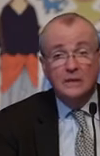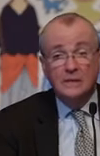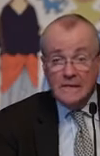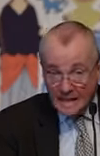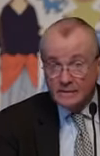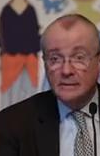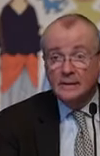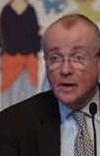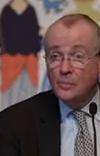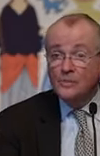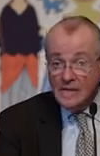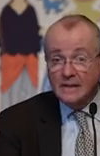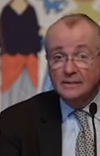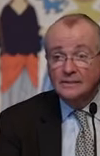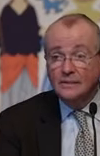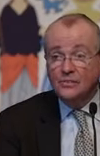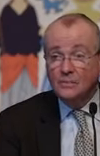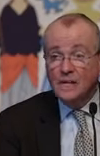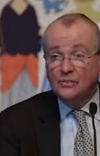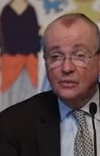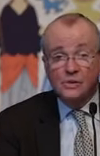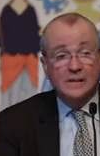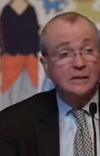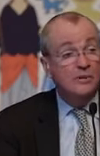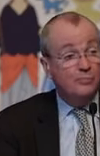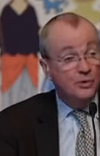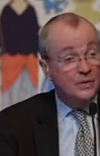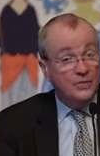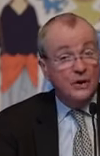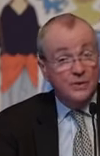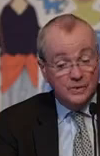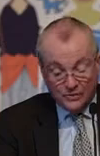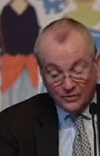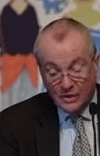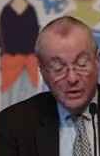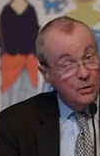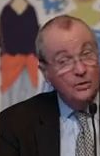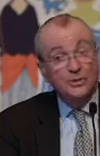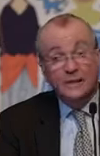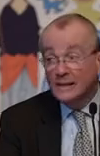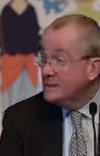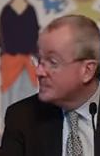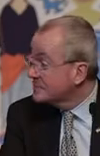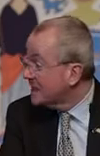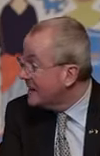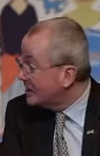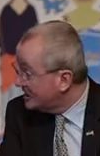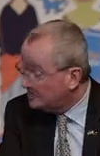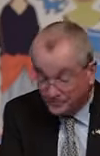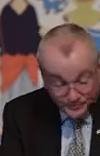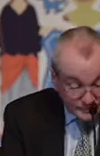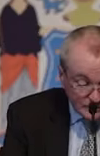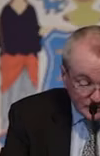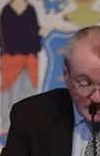either yet, and I hope it's yet, and that someday soon we'll get them, of proven therapeutics, or ultimately a